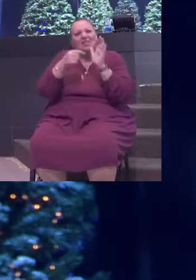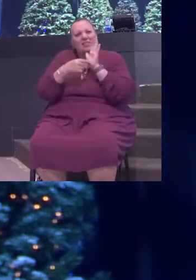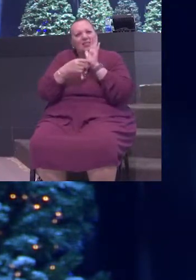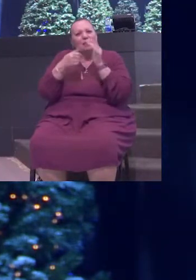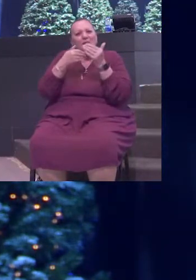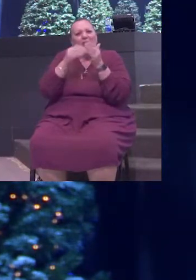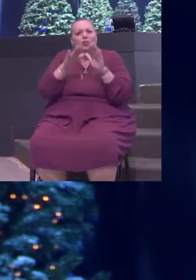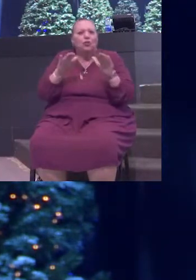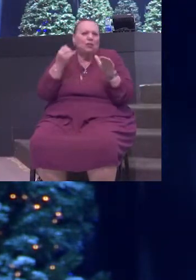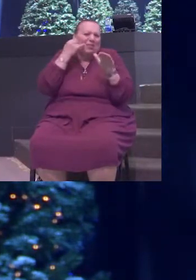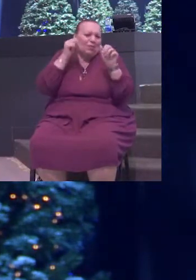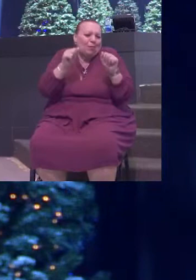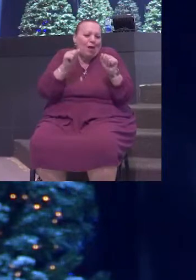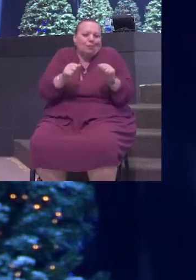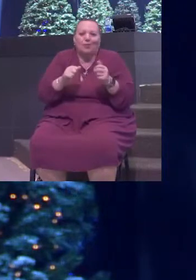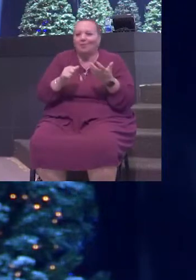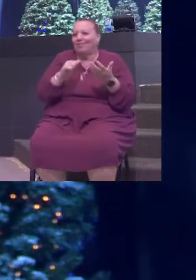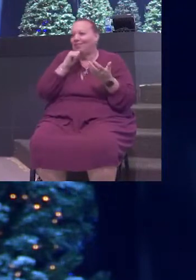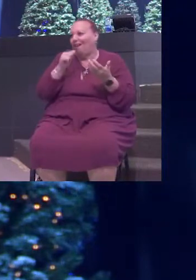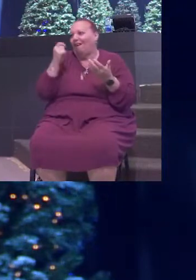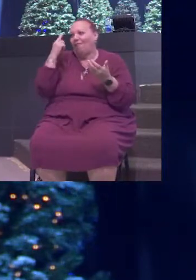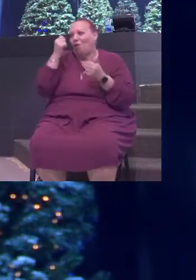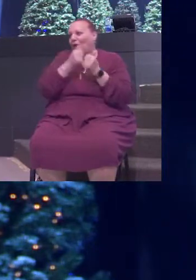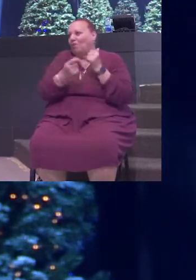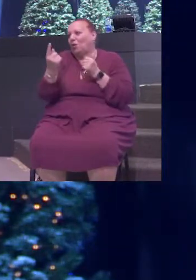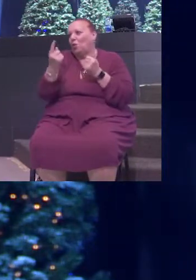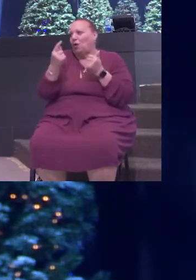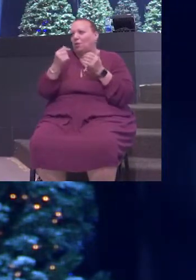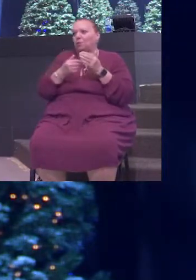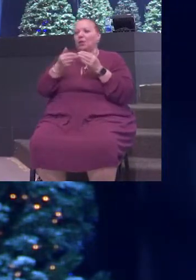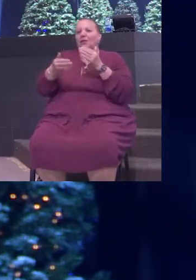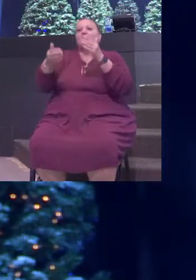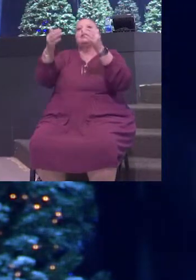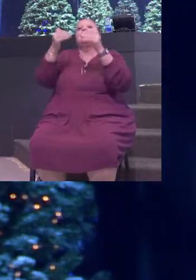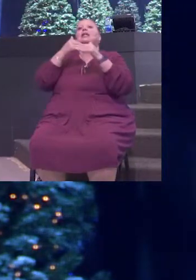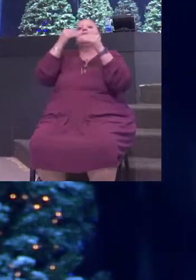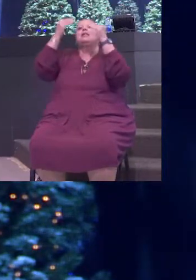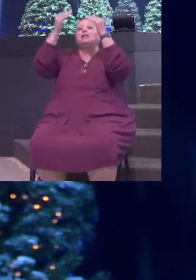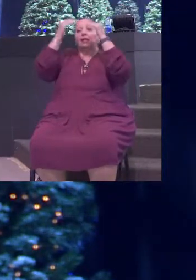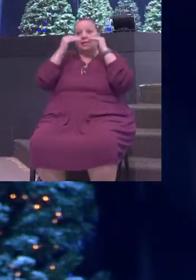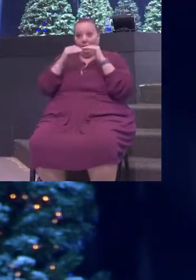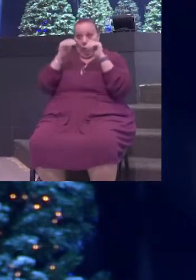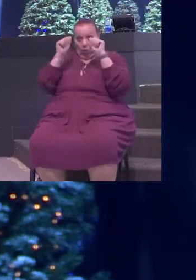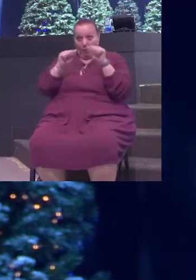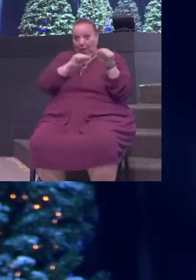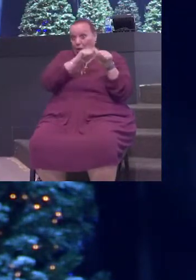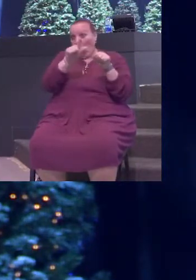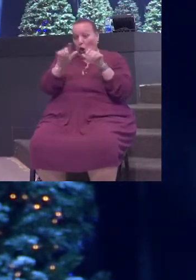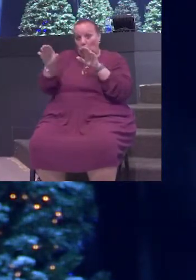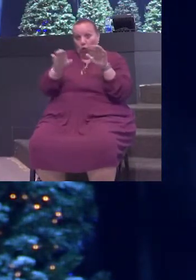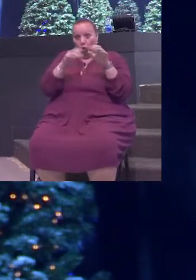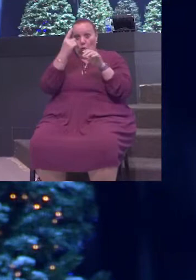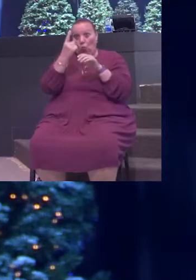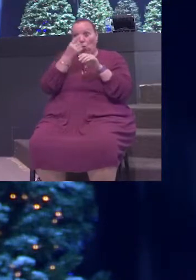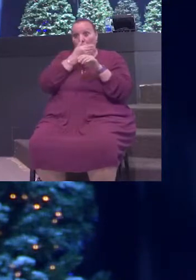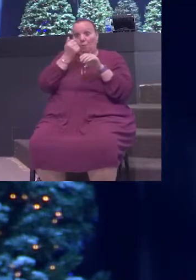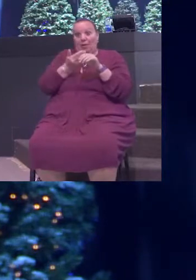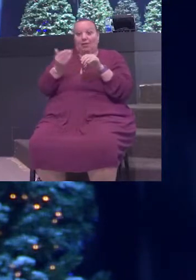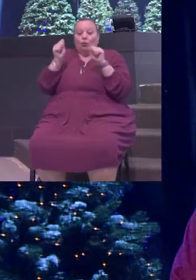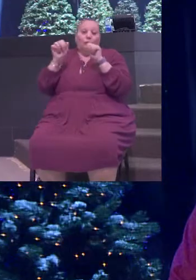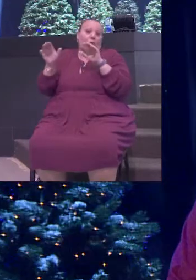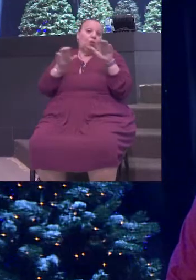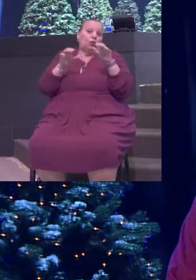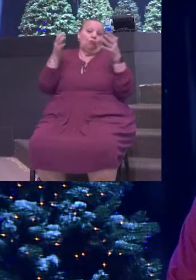exposure to children, if it's possible. It's not going to be for everyone. But this next one is possible for all of us, and this is one of the greatest things that you